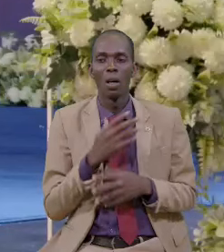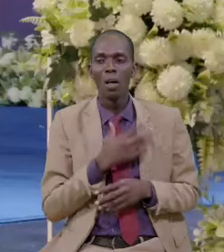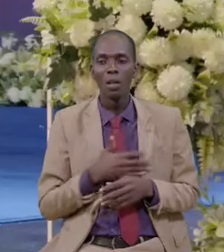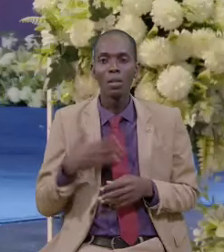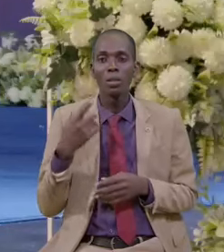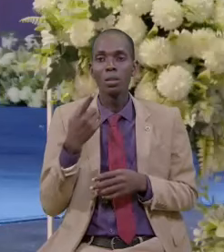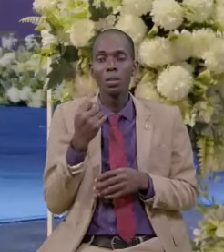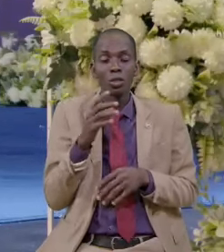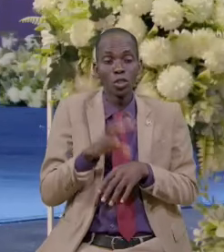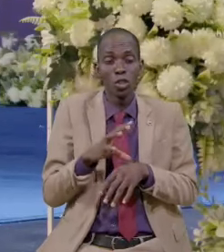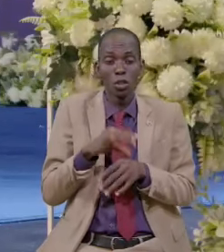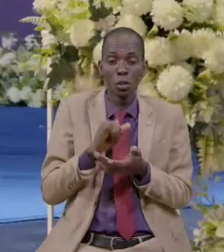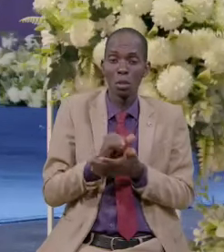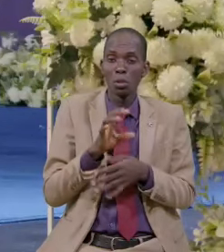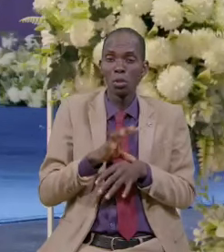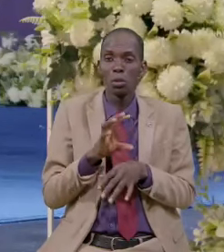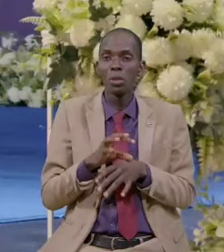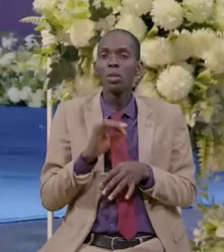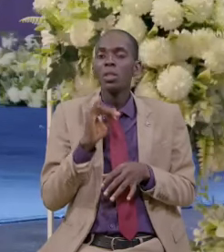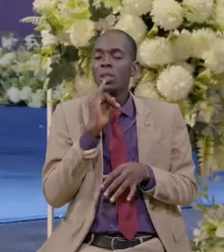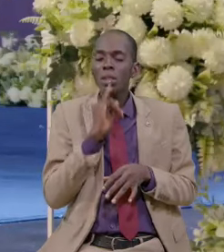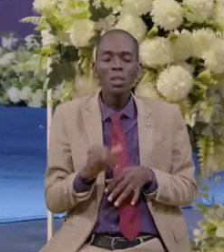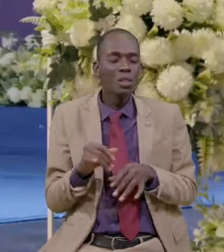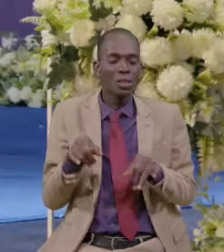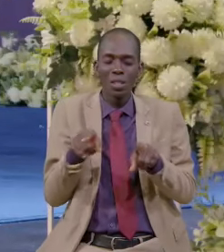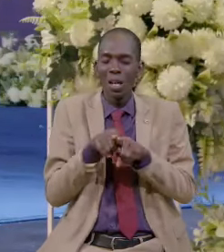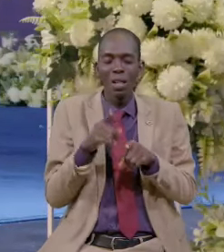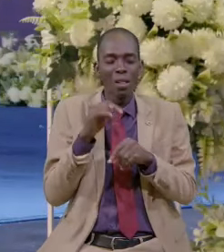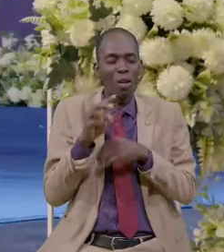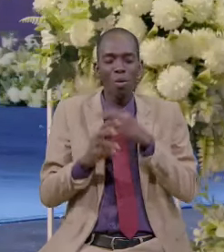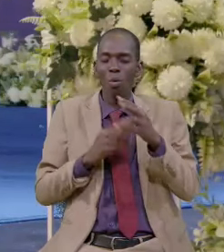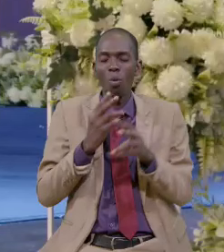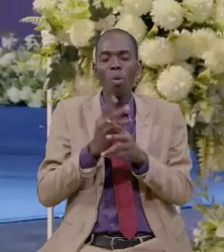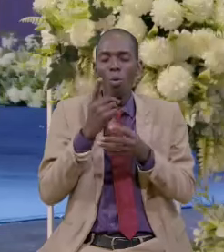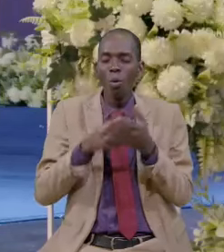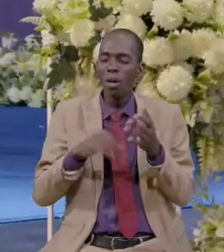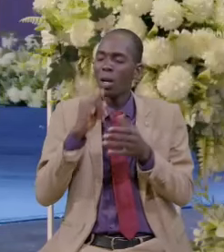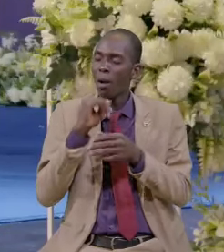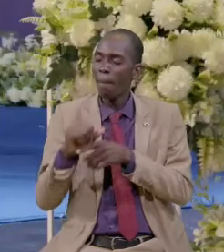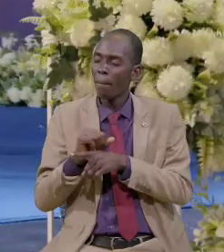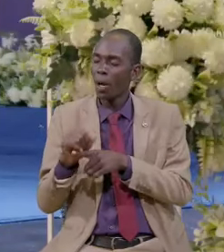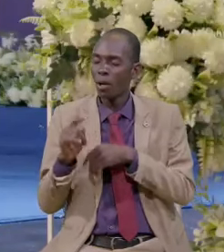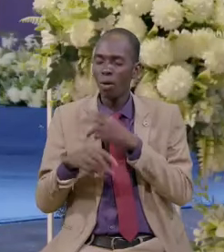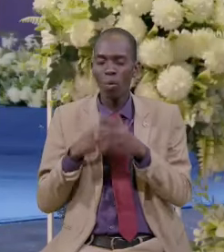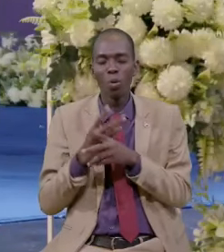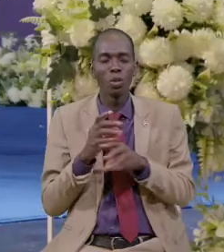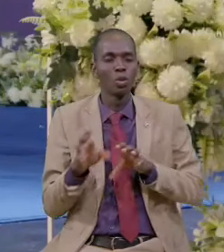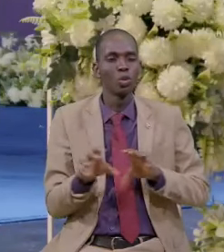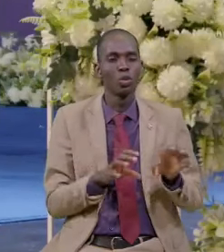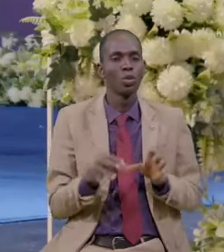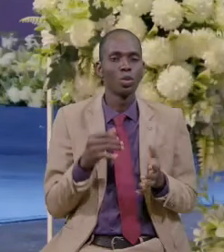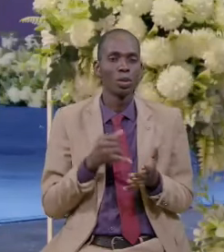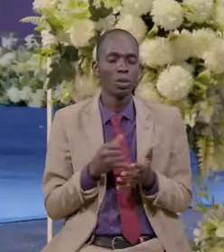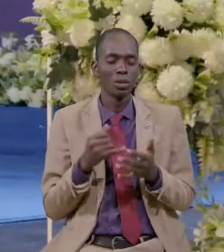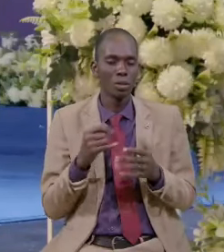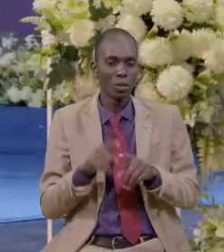that church is just like the world. What do you do in the world? Doing that, that's not a glorious church,